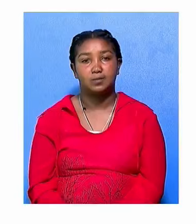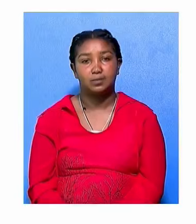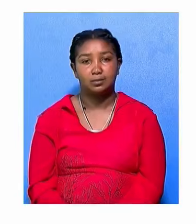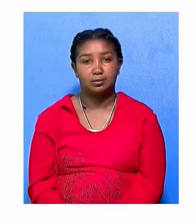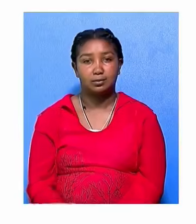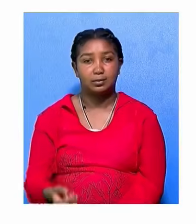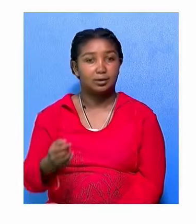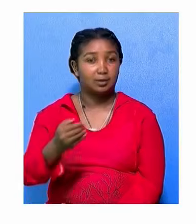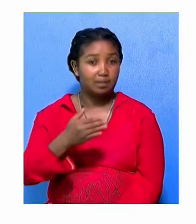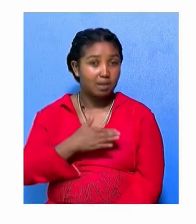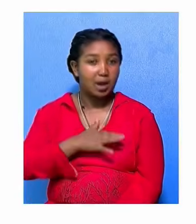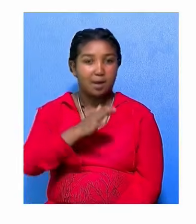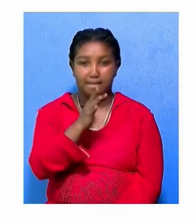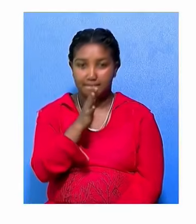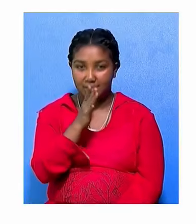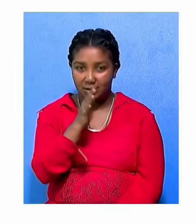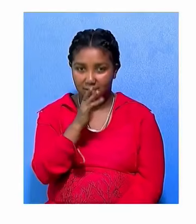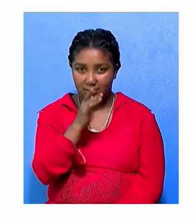my mother